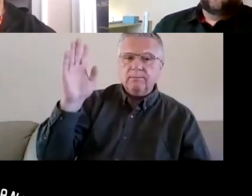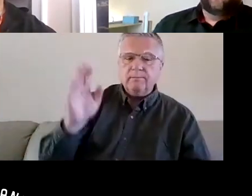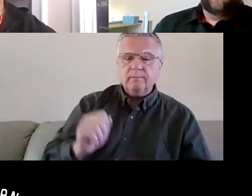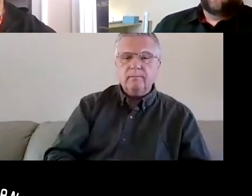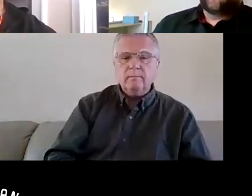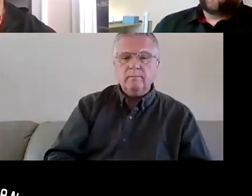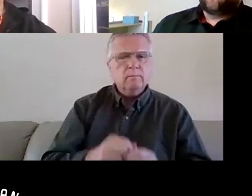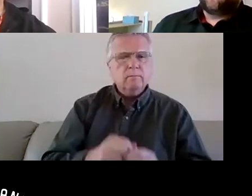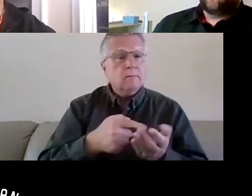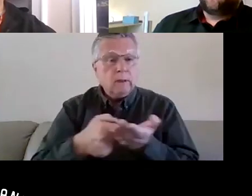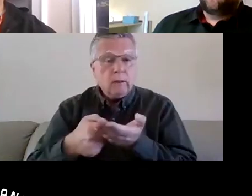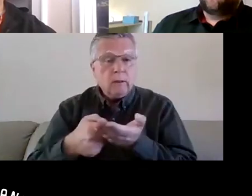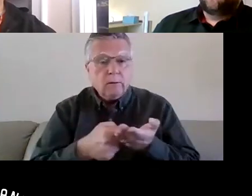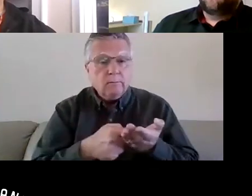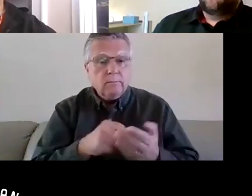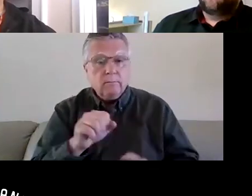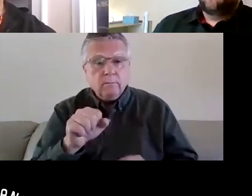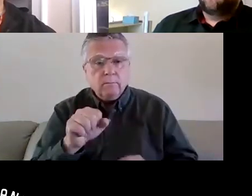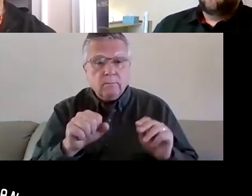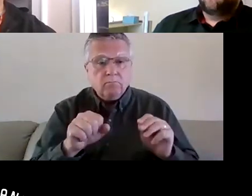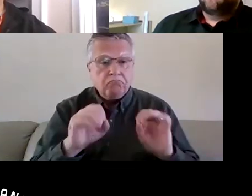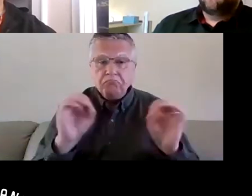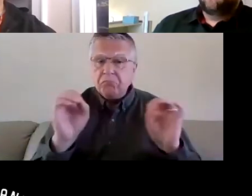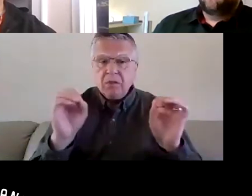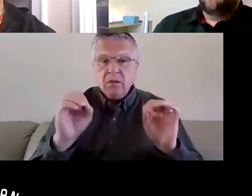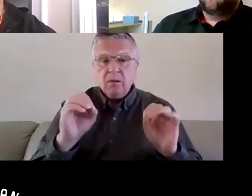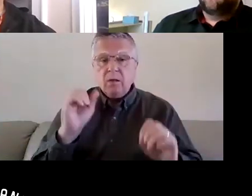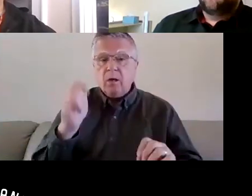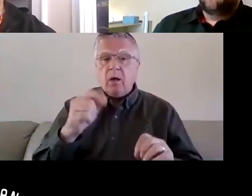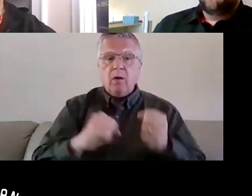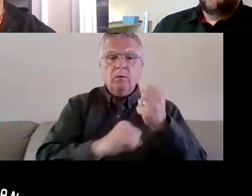discussion? Seeing none, all those in favor say